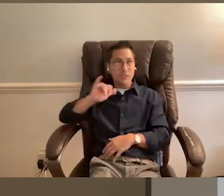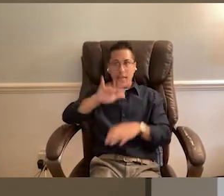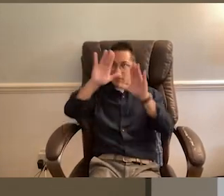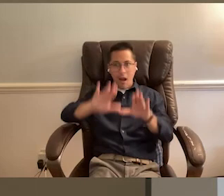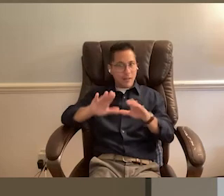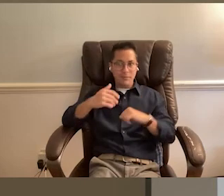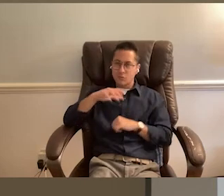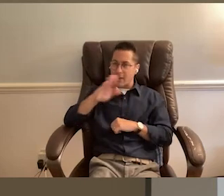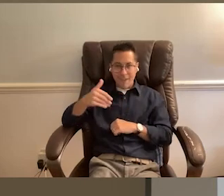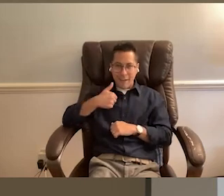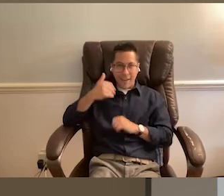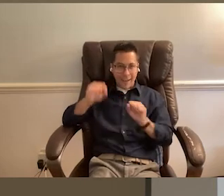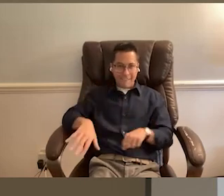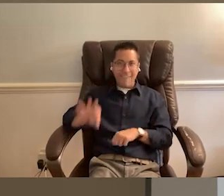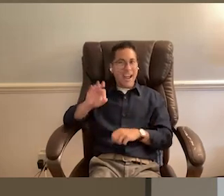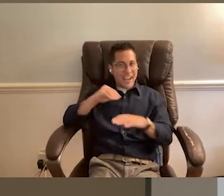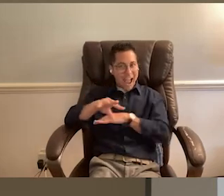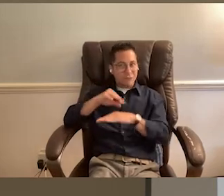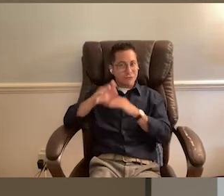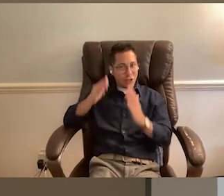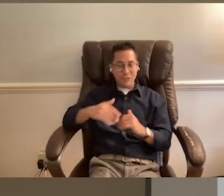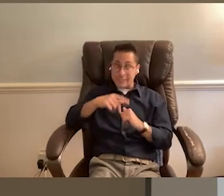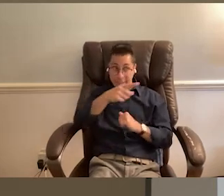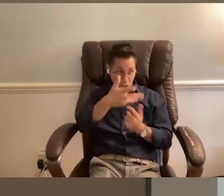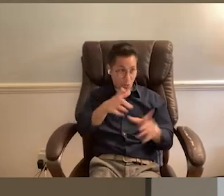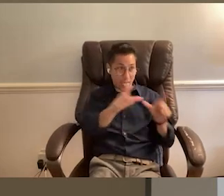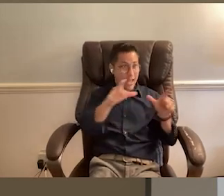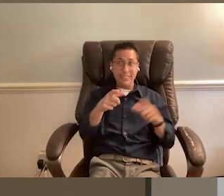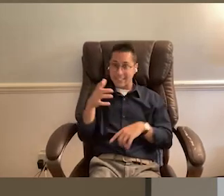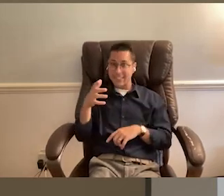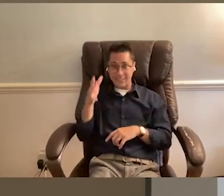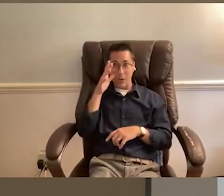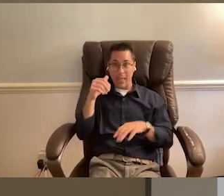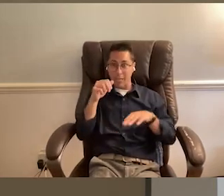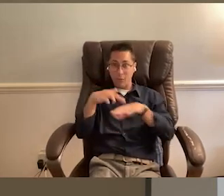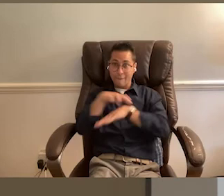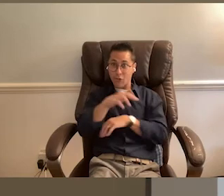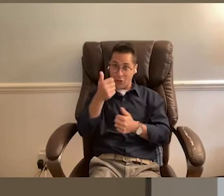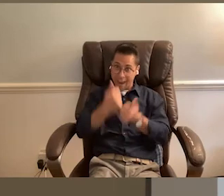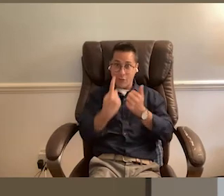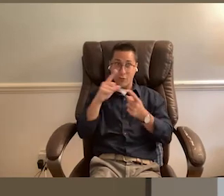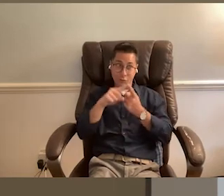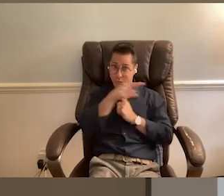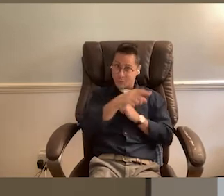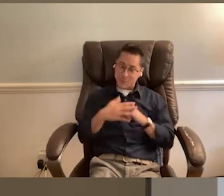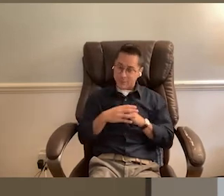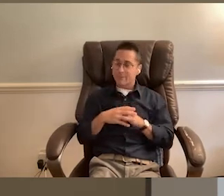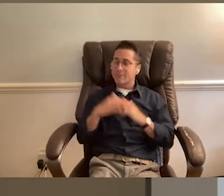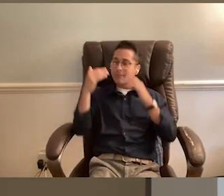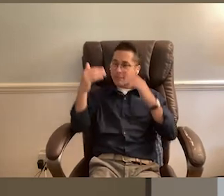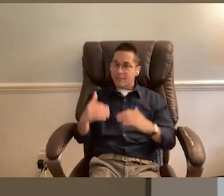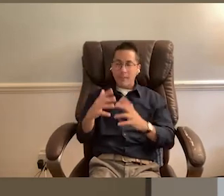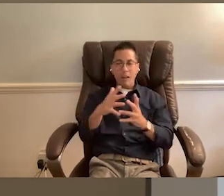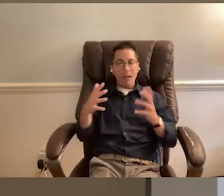our students. Or they could use an existing major or career path and just kind of been like, oh, I could do, I want to be a